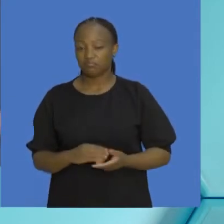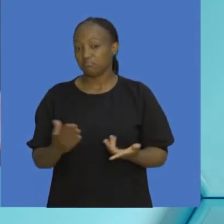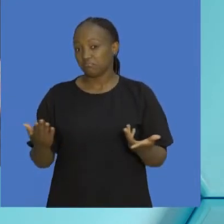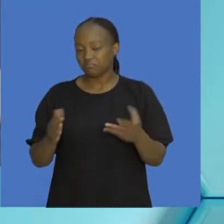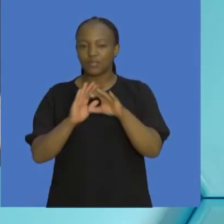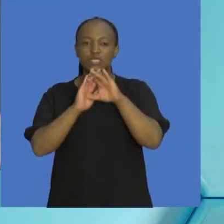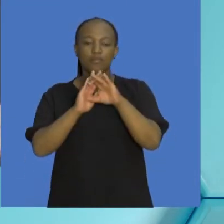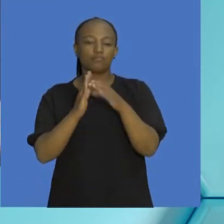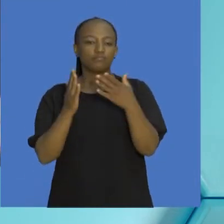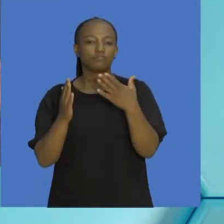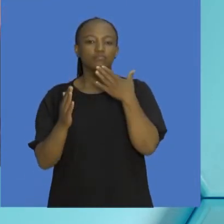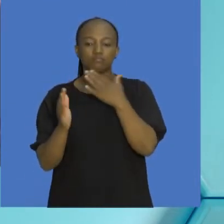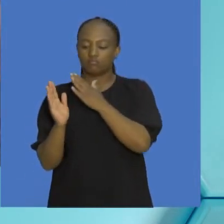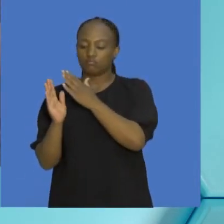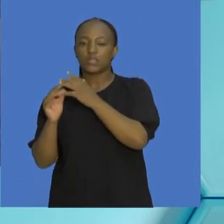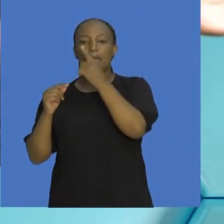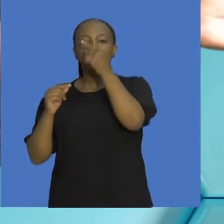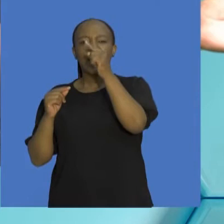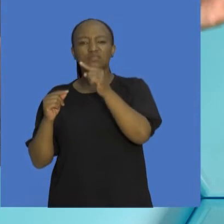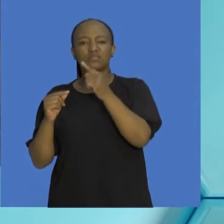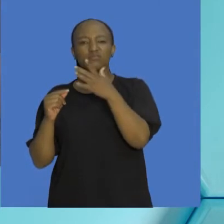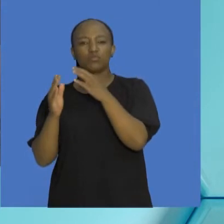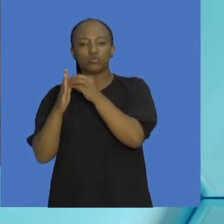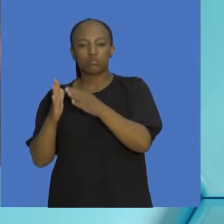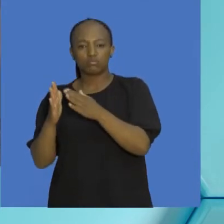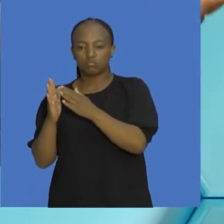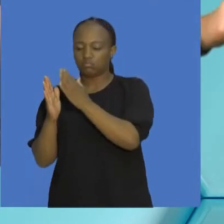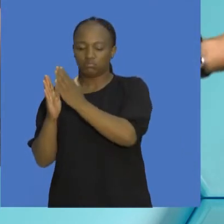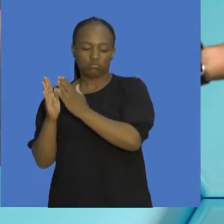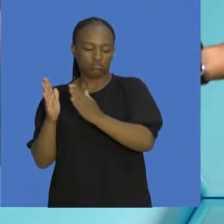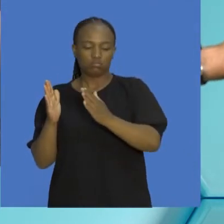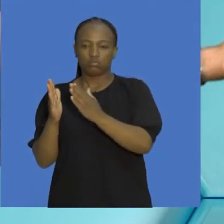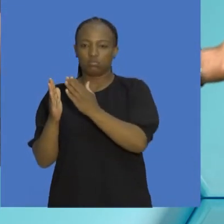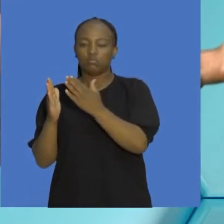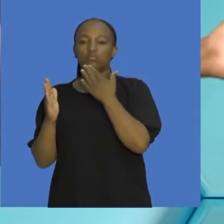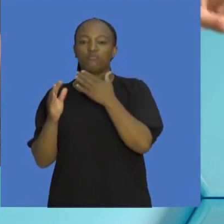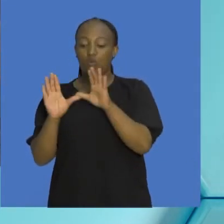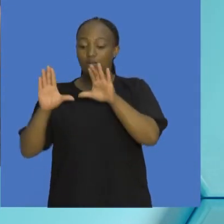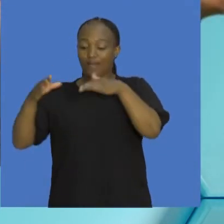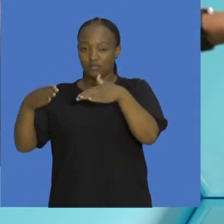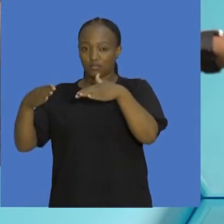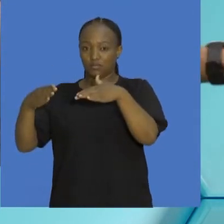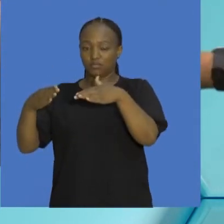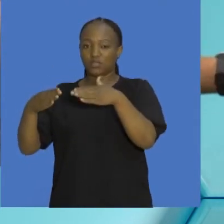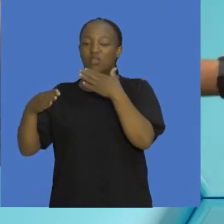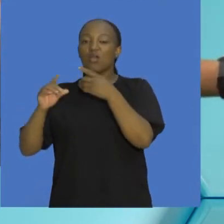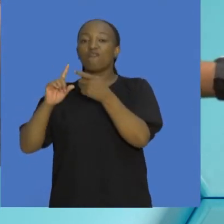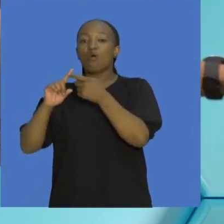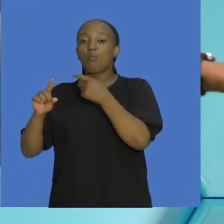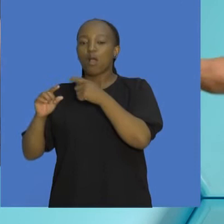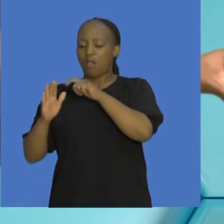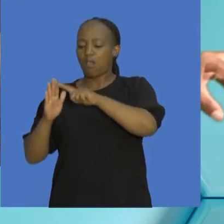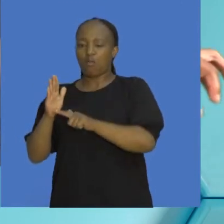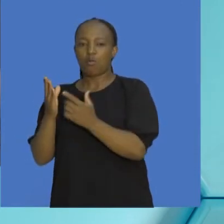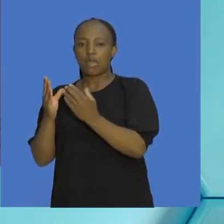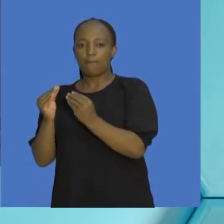If I have marks and I arrange the marks in a class from the lowest mark to